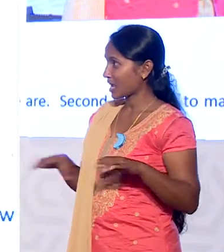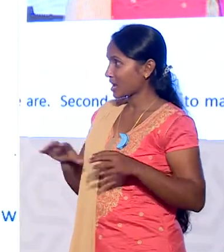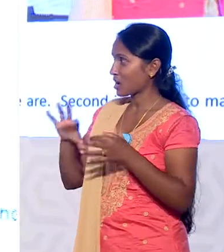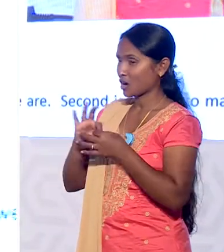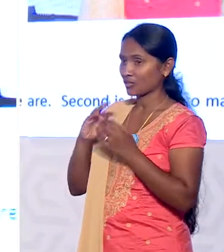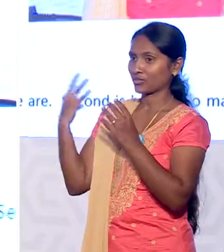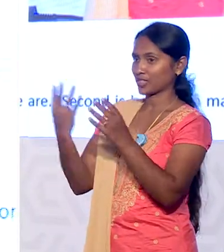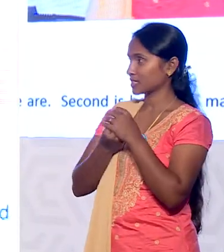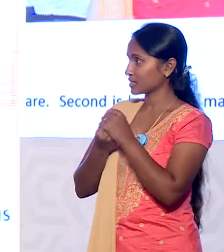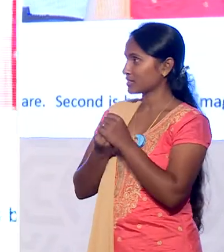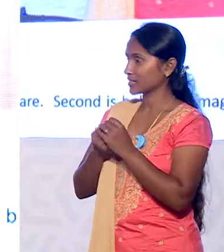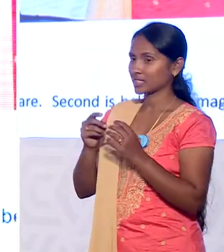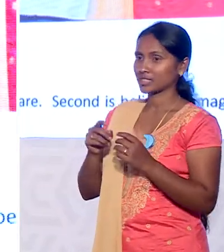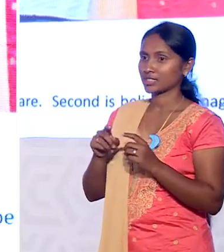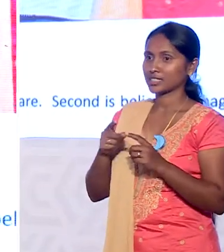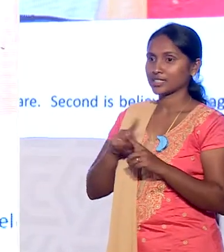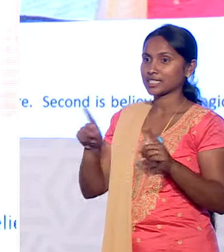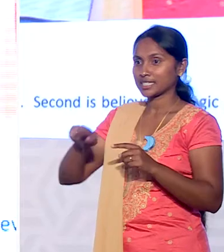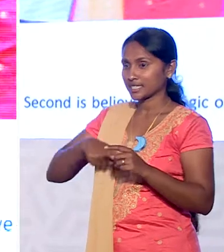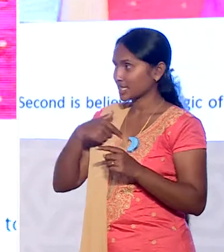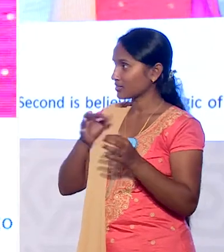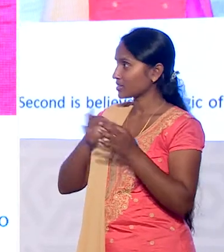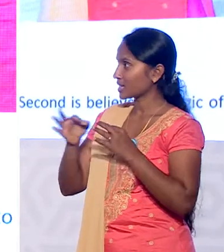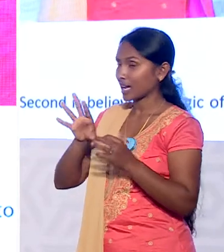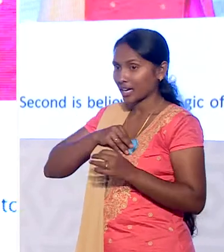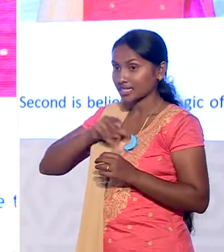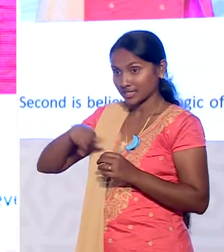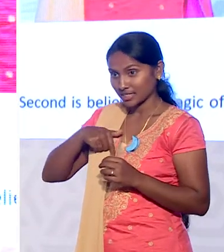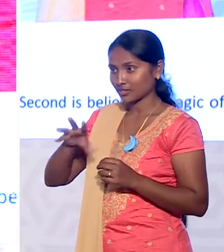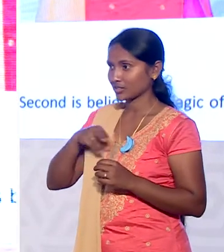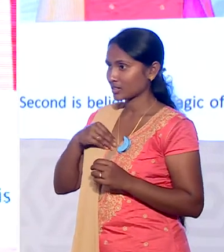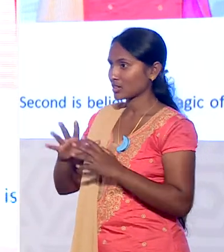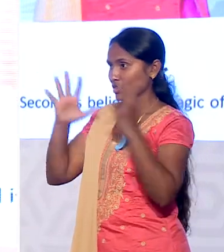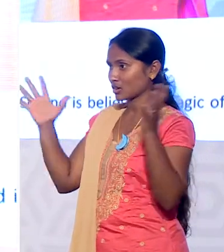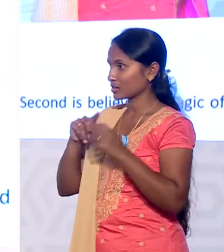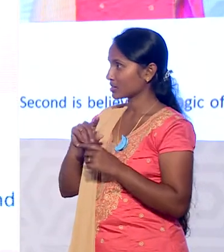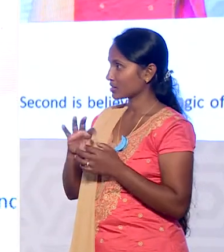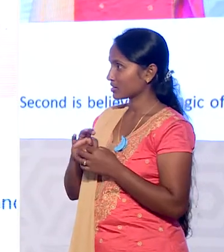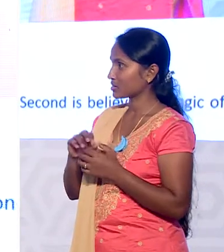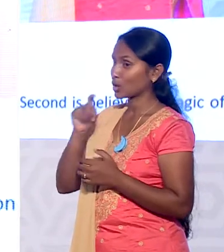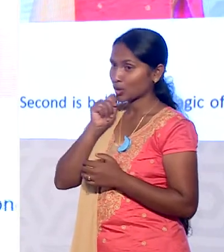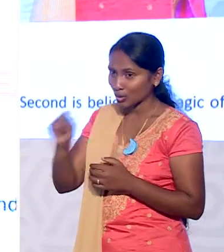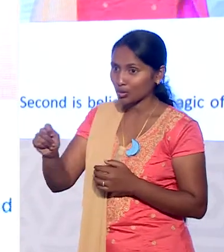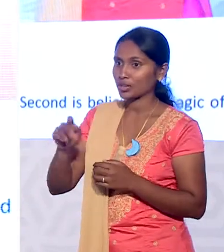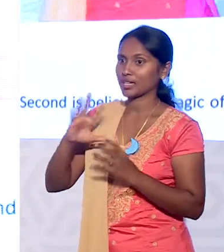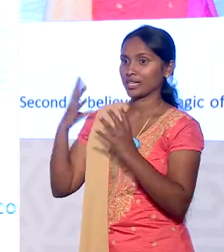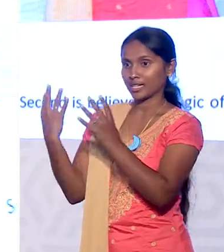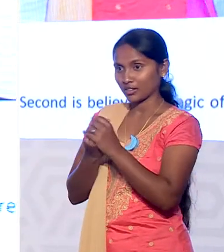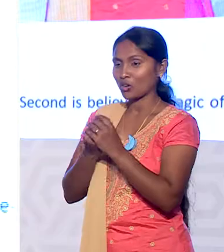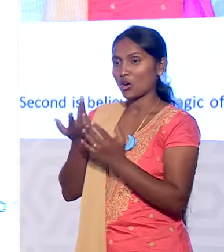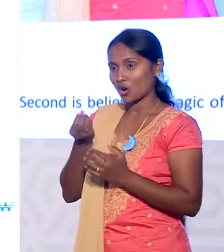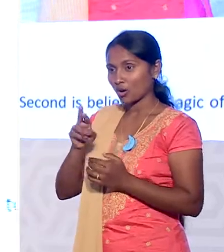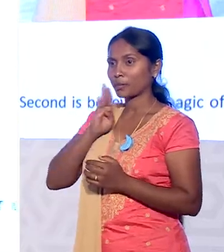inclusion is self-acceptance. None of us can truly include or be